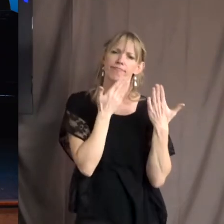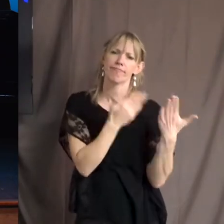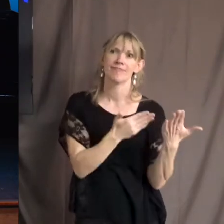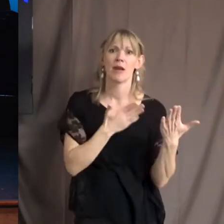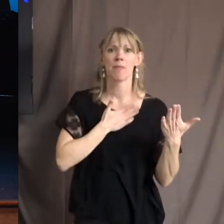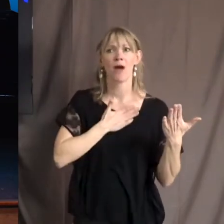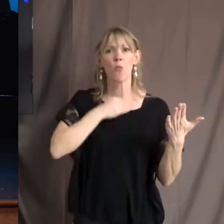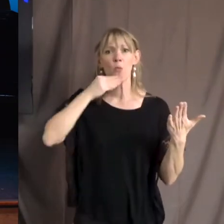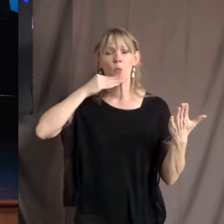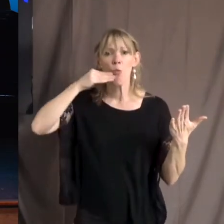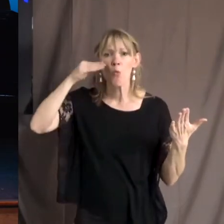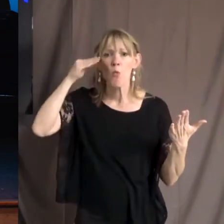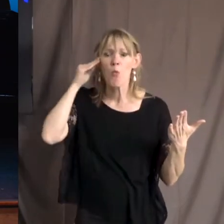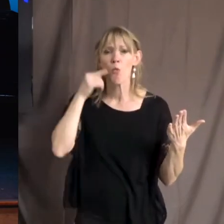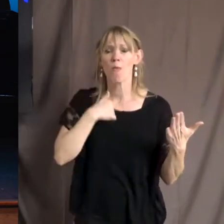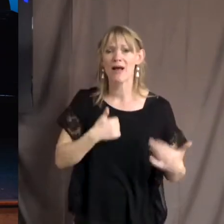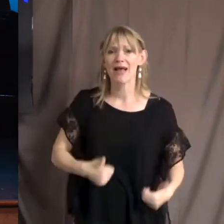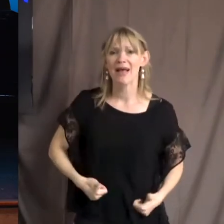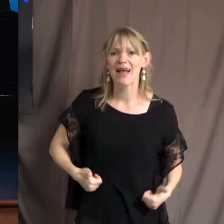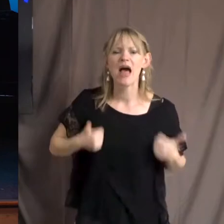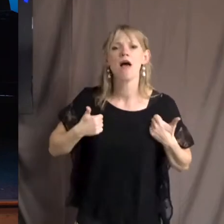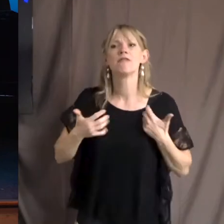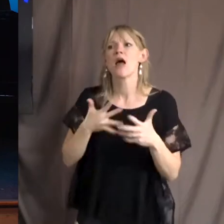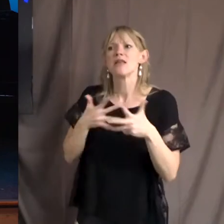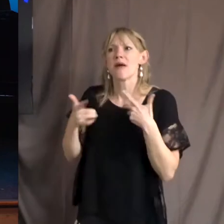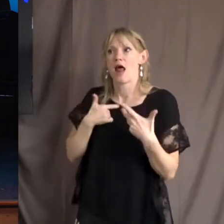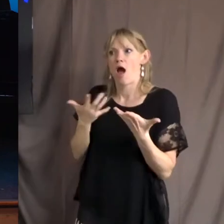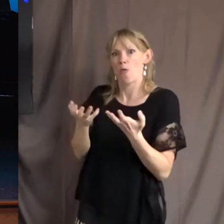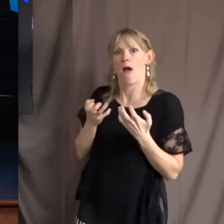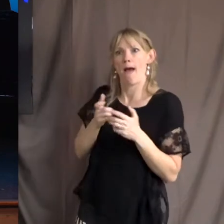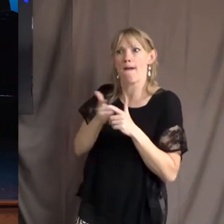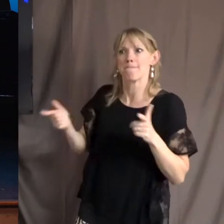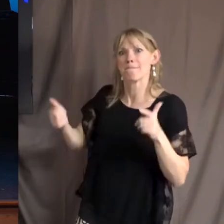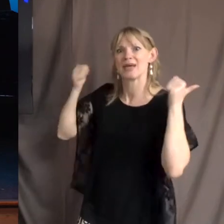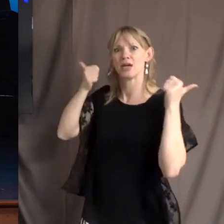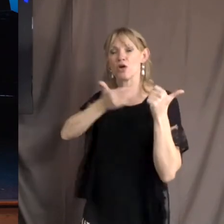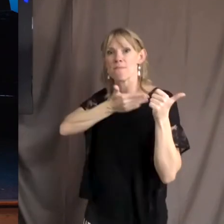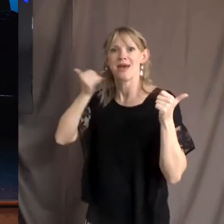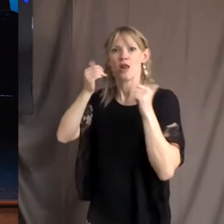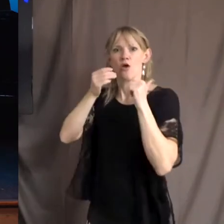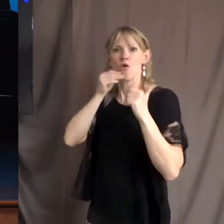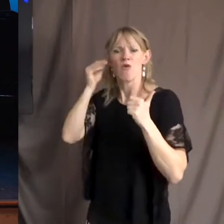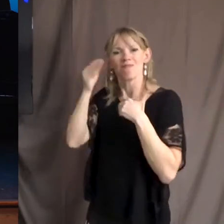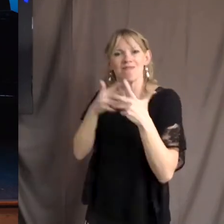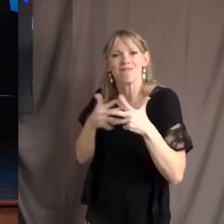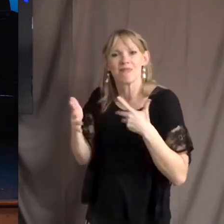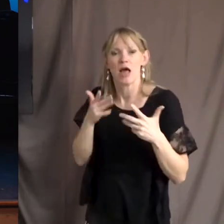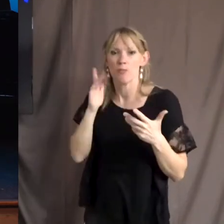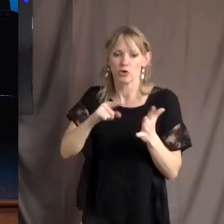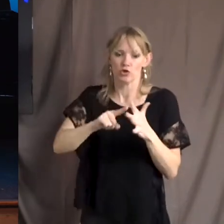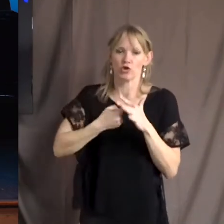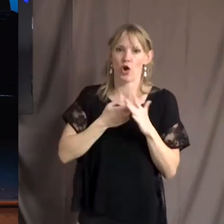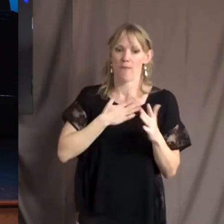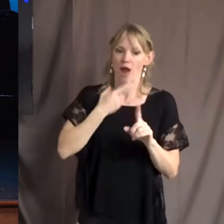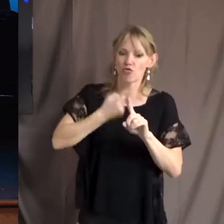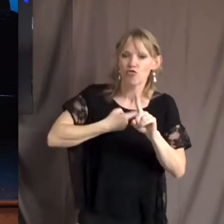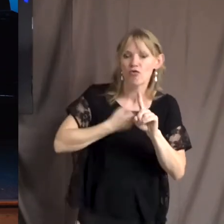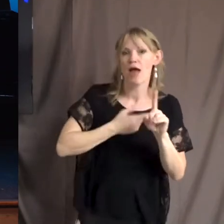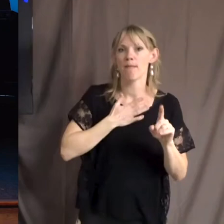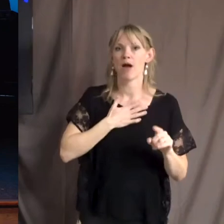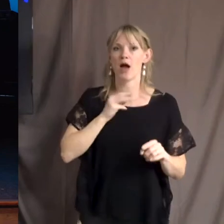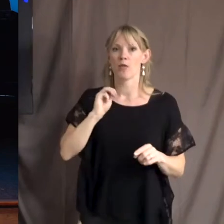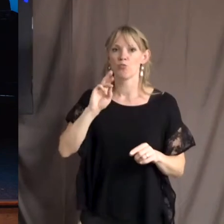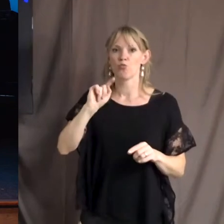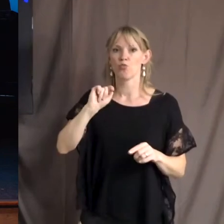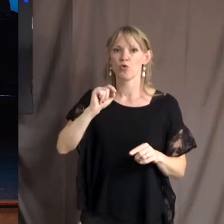that I get to live in. Even if I want a bigger, better home, I'm going to start by paying my rent or my mortgage